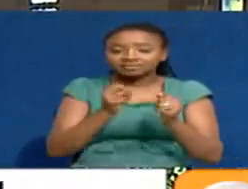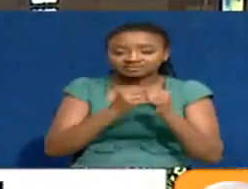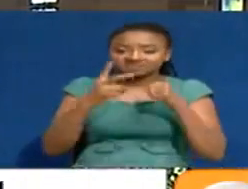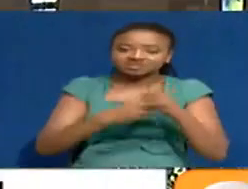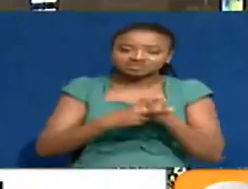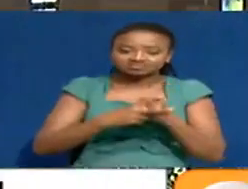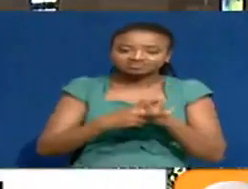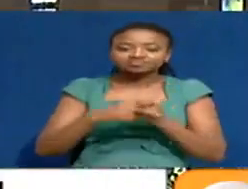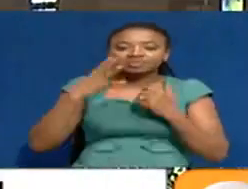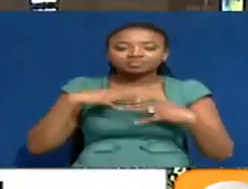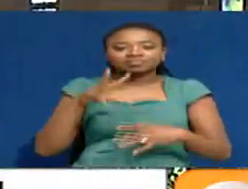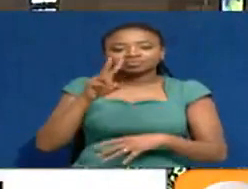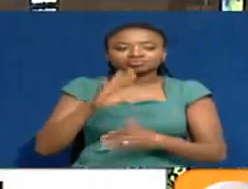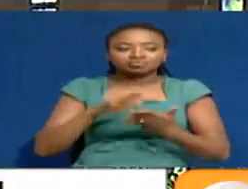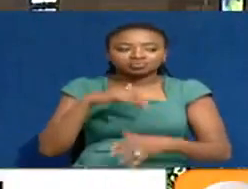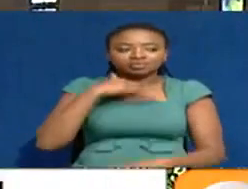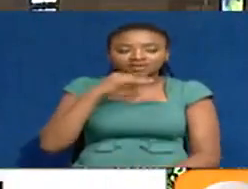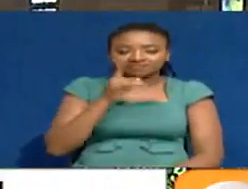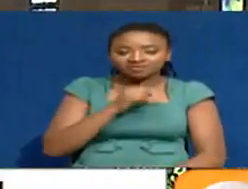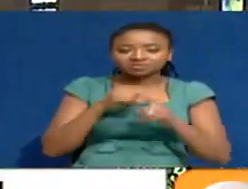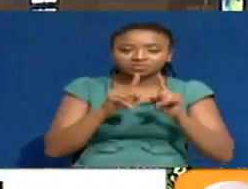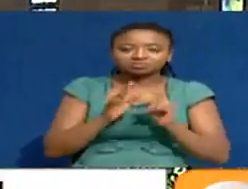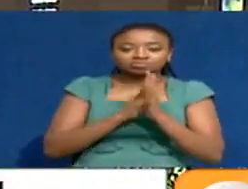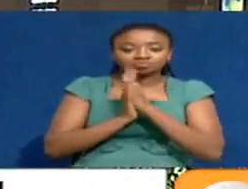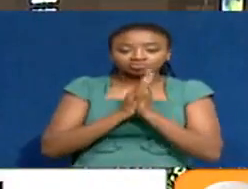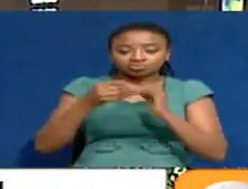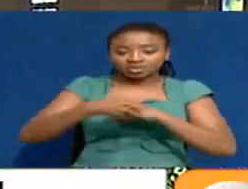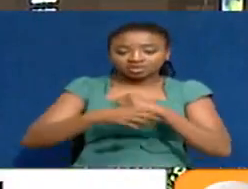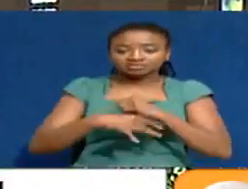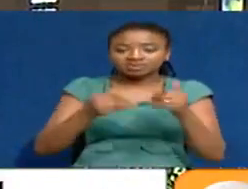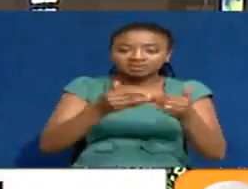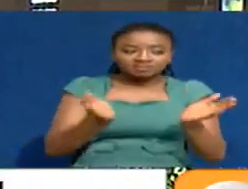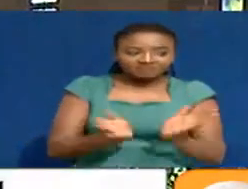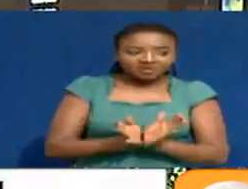the Siaya County Referral Hospital. And as Laura Otieno reports,